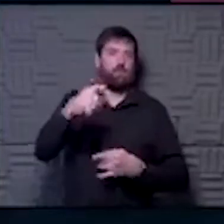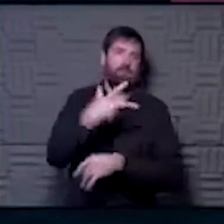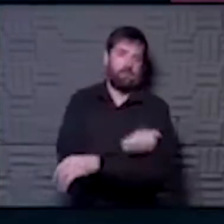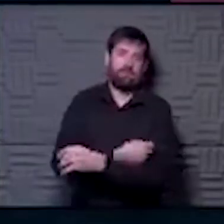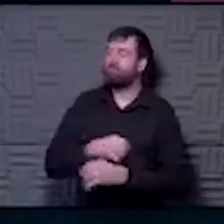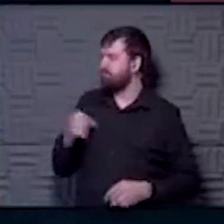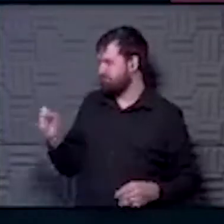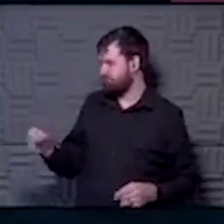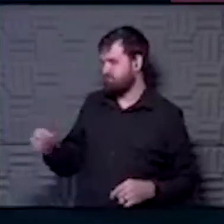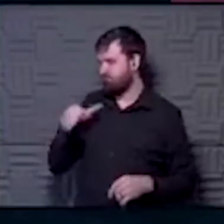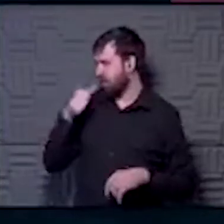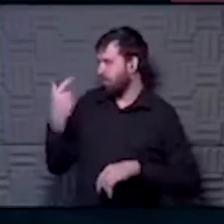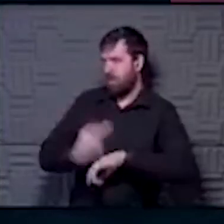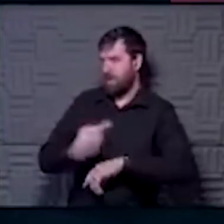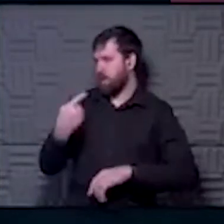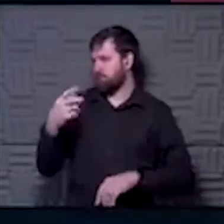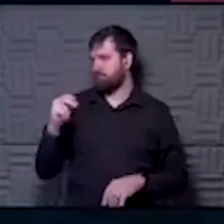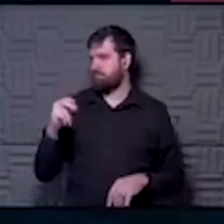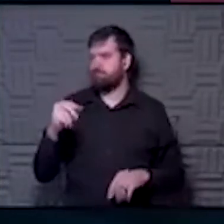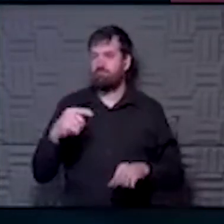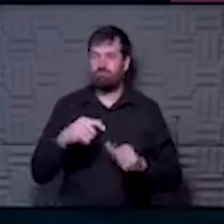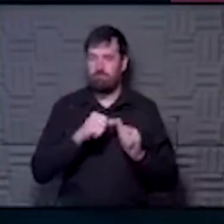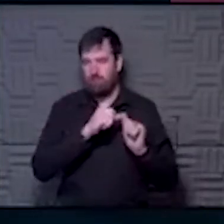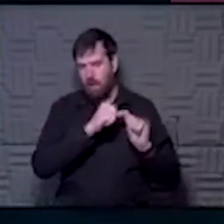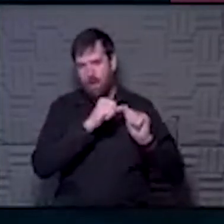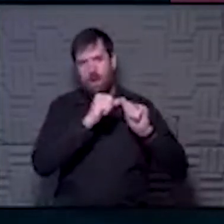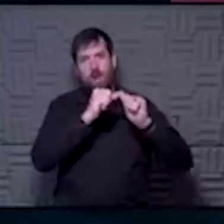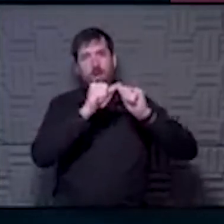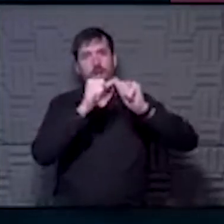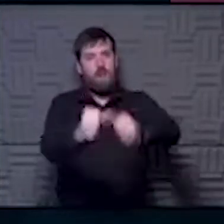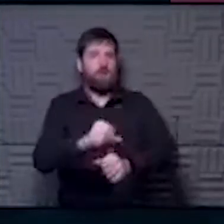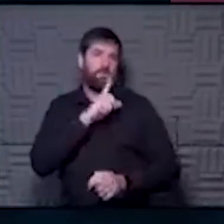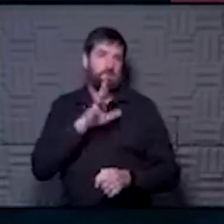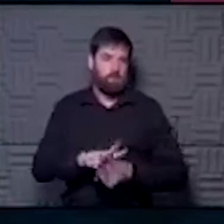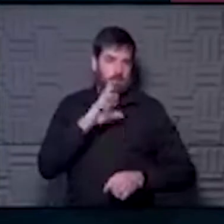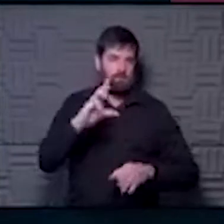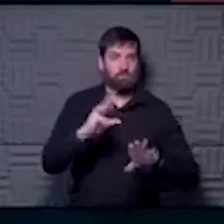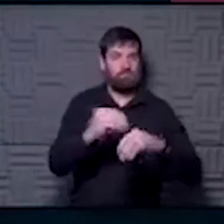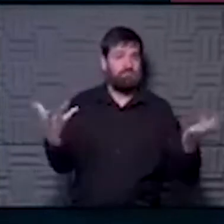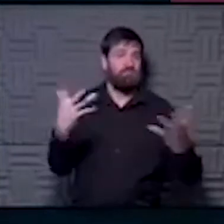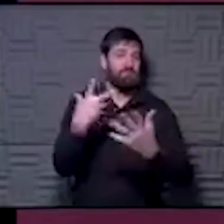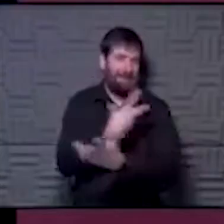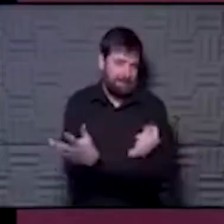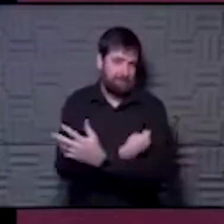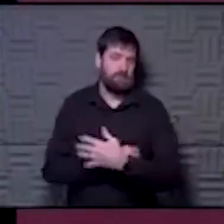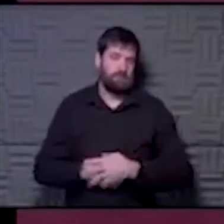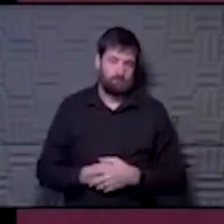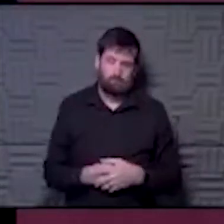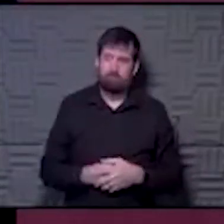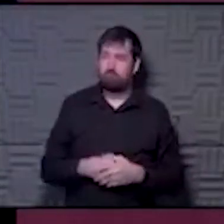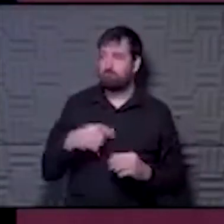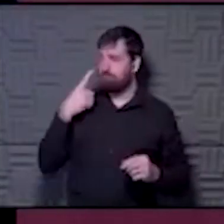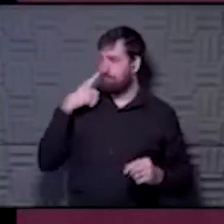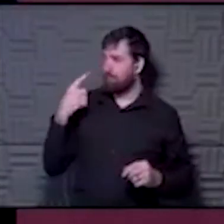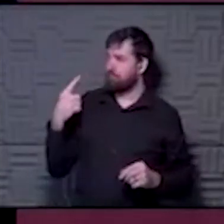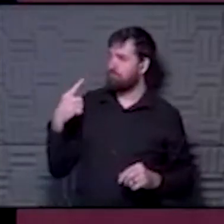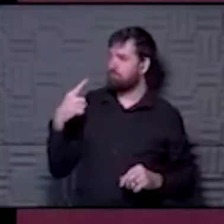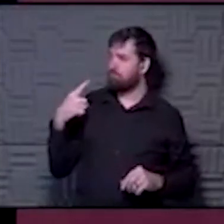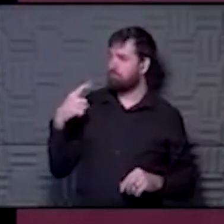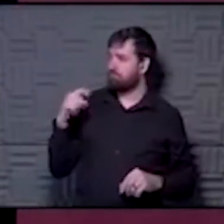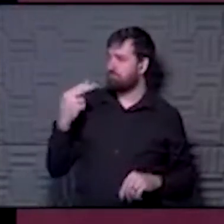it's not a one-day thing. This is a long-term commitment that we have to make to getting people vaccinated. And I think, Hawkeye, we're taking the